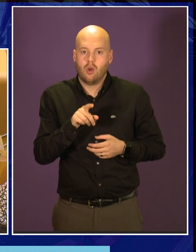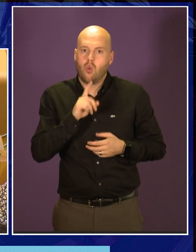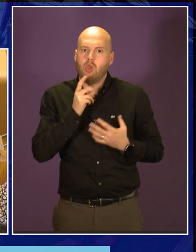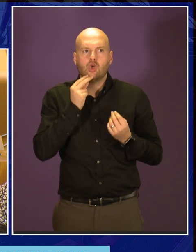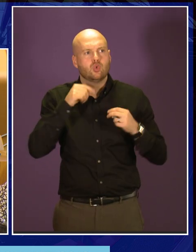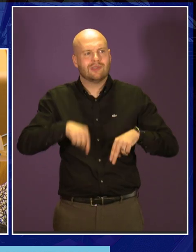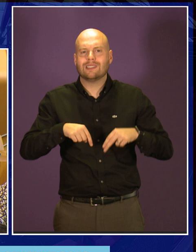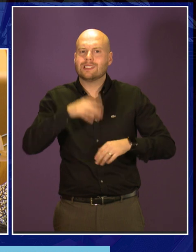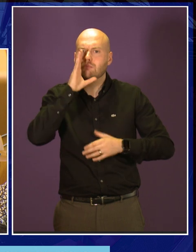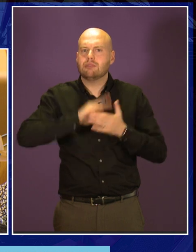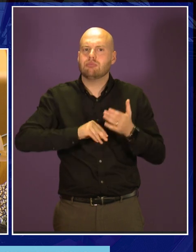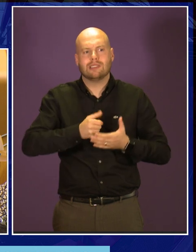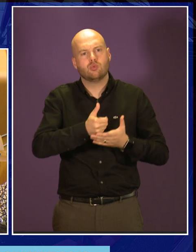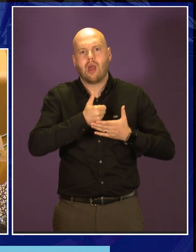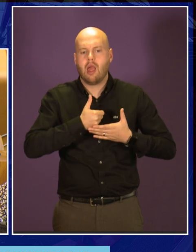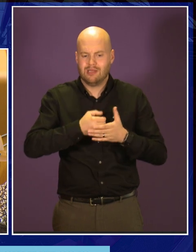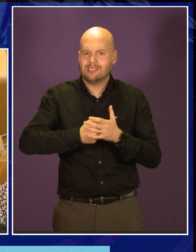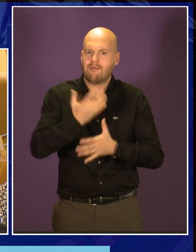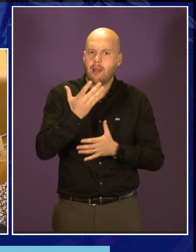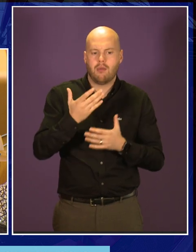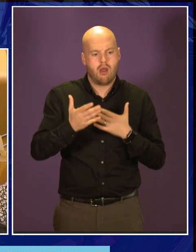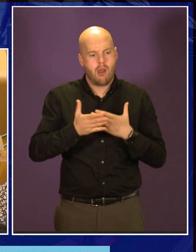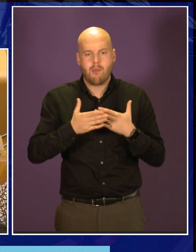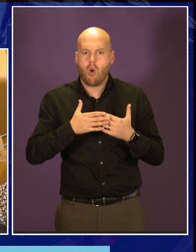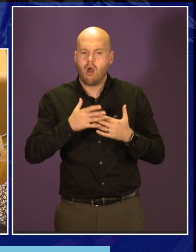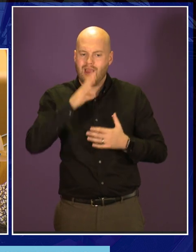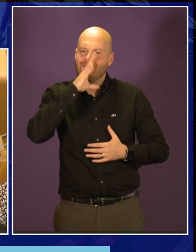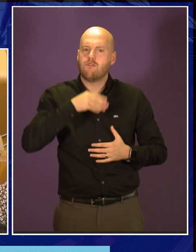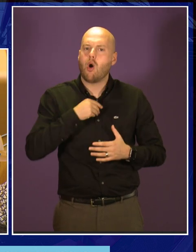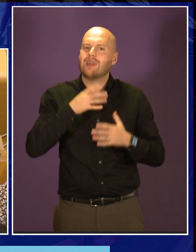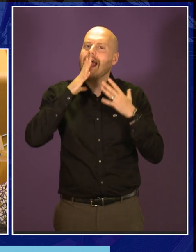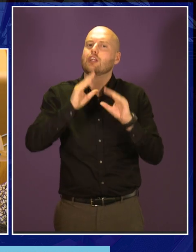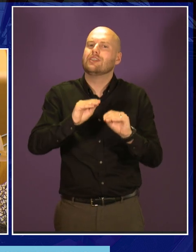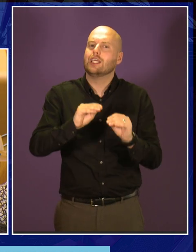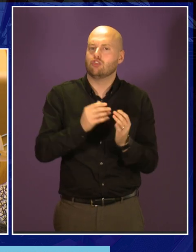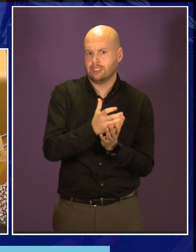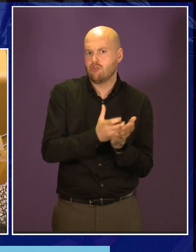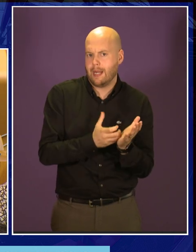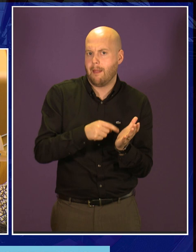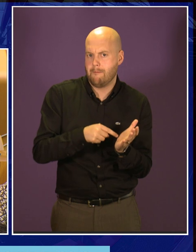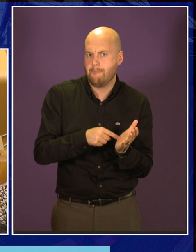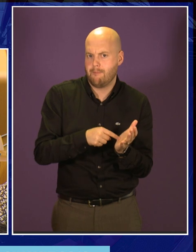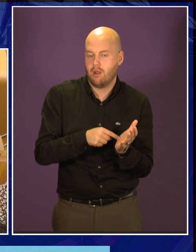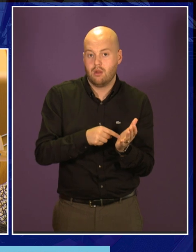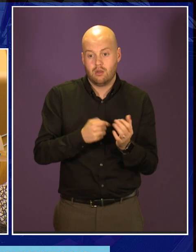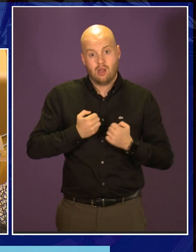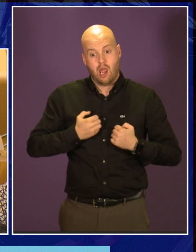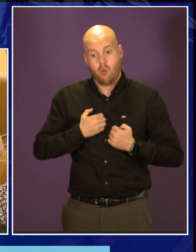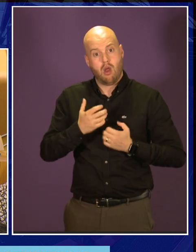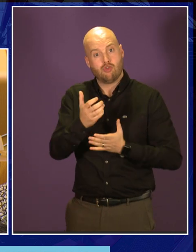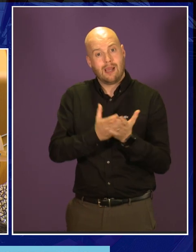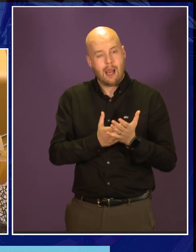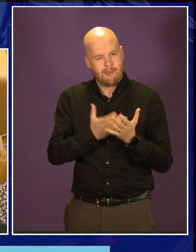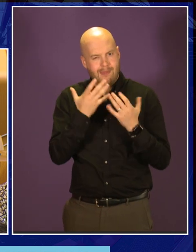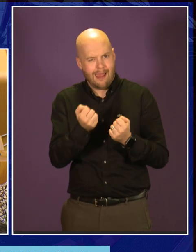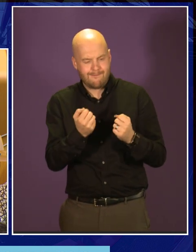to develop a more informed cultural education curriculum. Cultural education curriculum has its own deficits. I believe